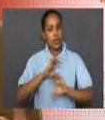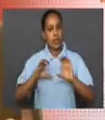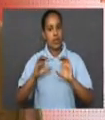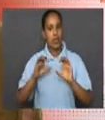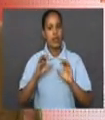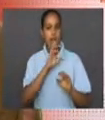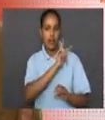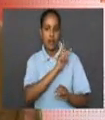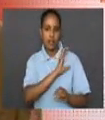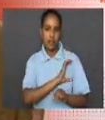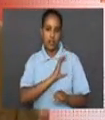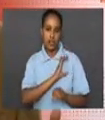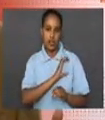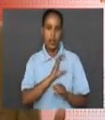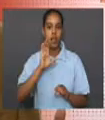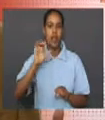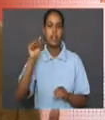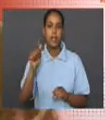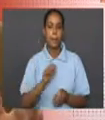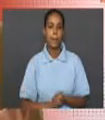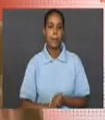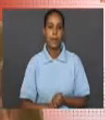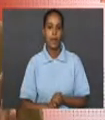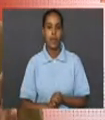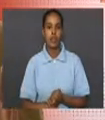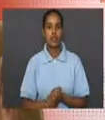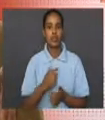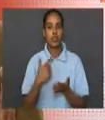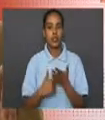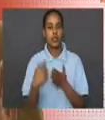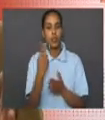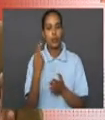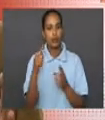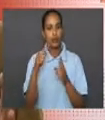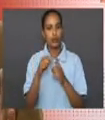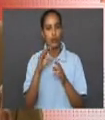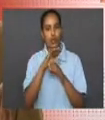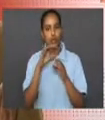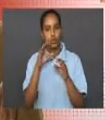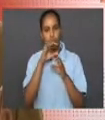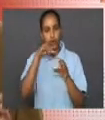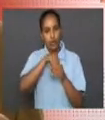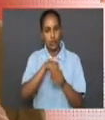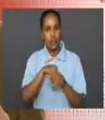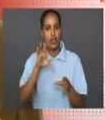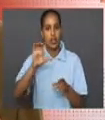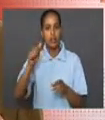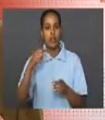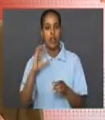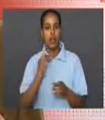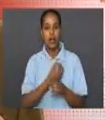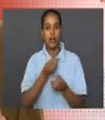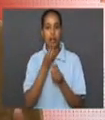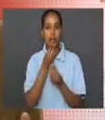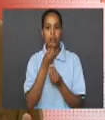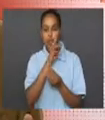chemical characteristics of calcium, and that it is important to include calcium in our